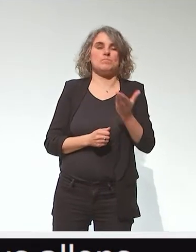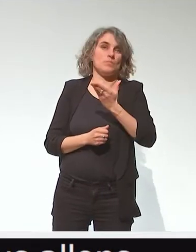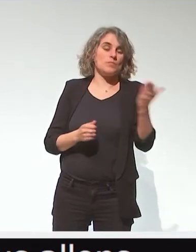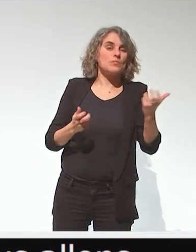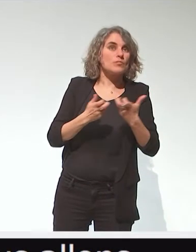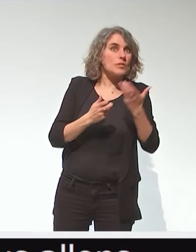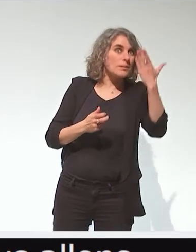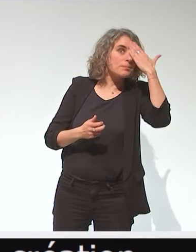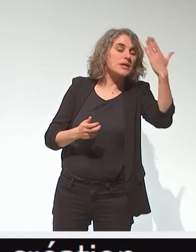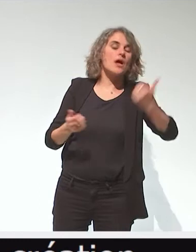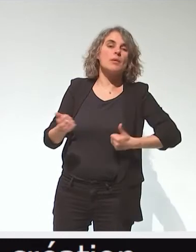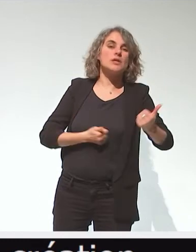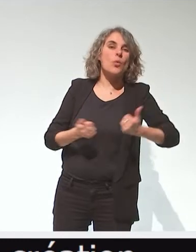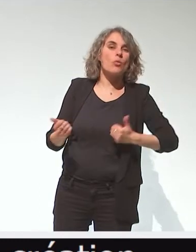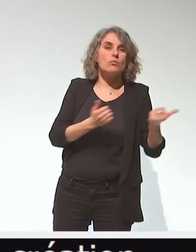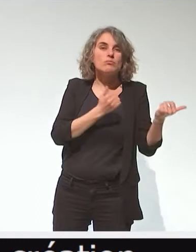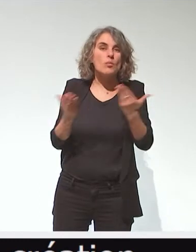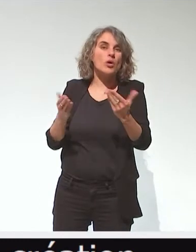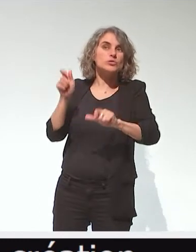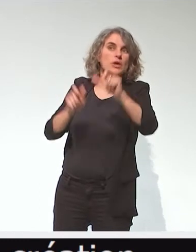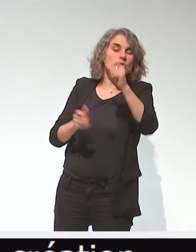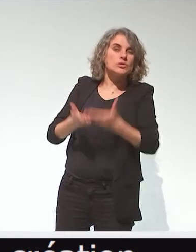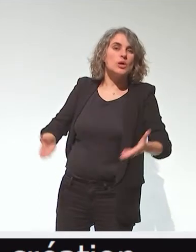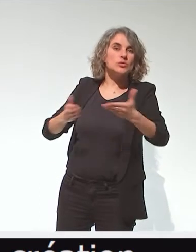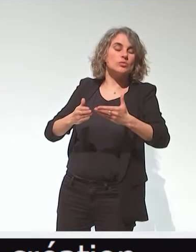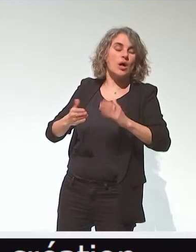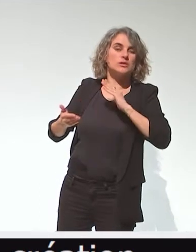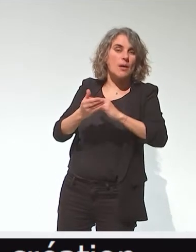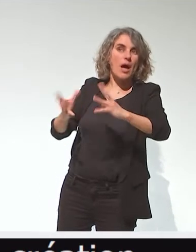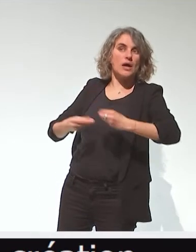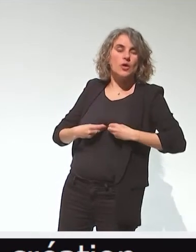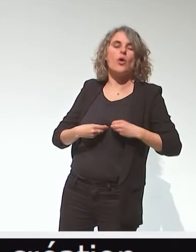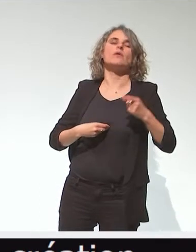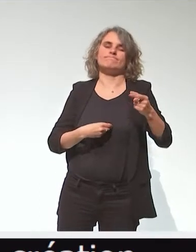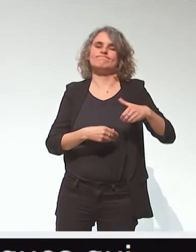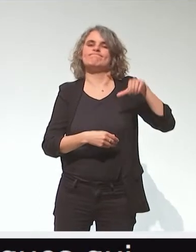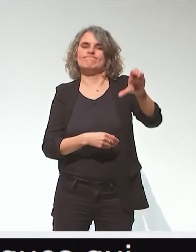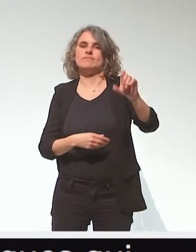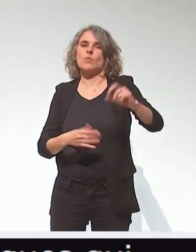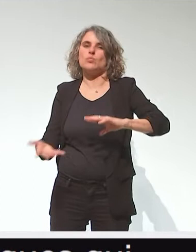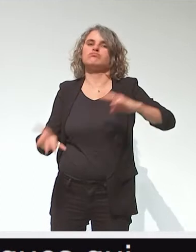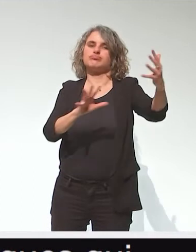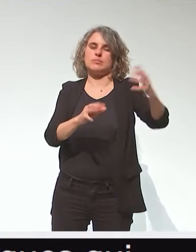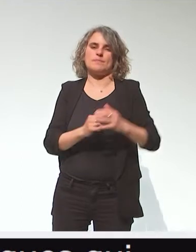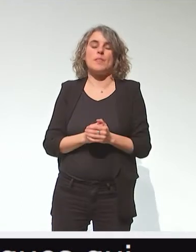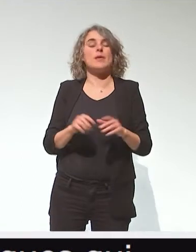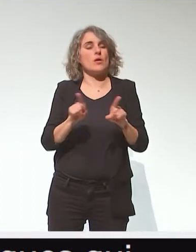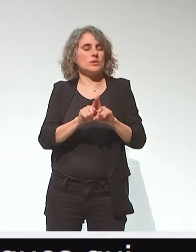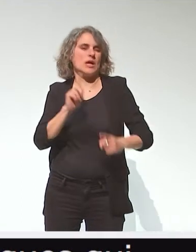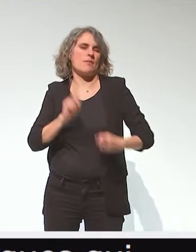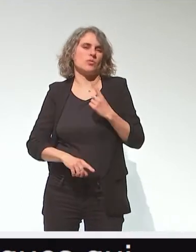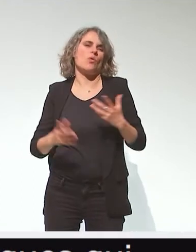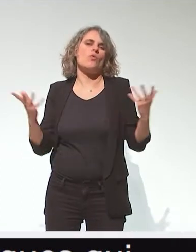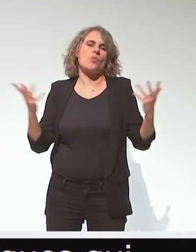support several hundreds of people to accommodate their housing, to make the housing accessible.